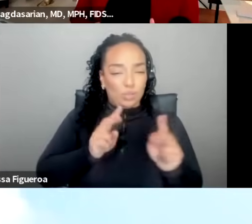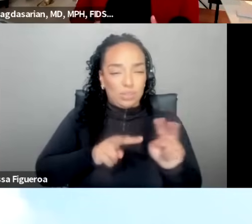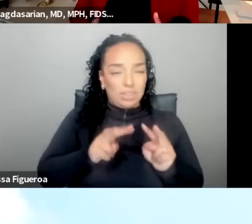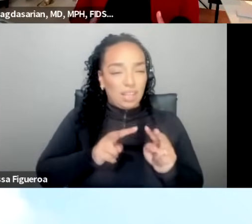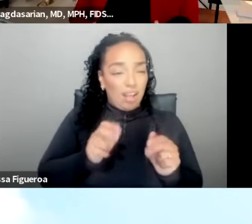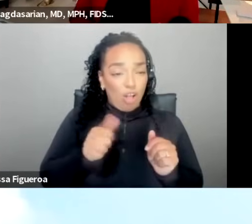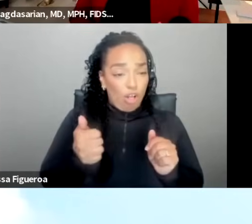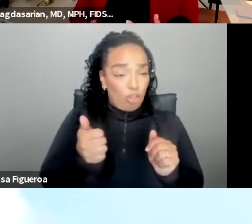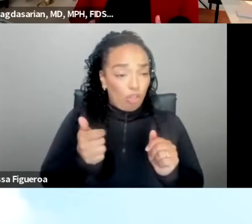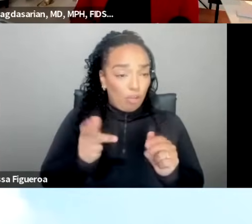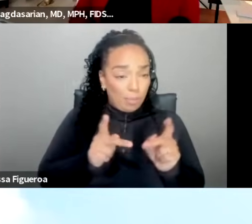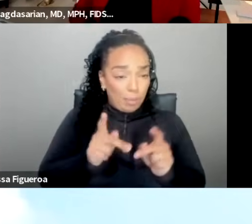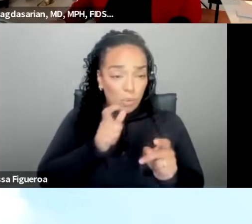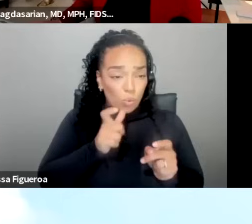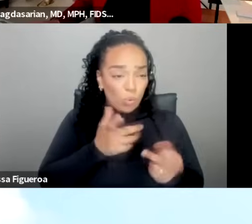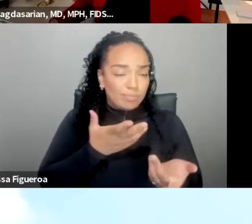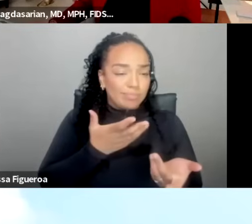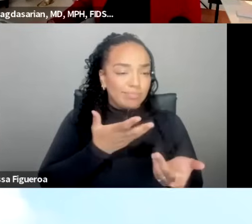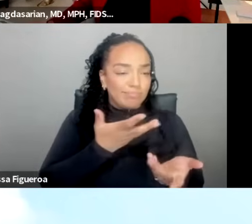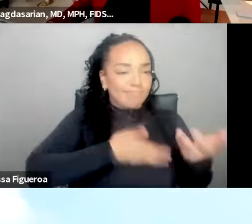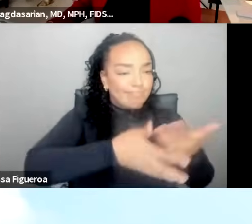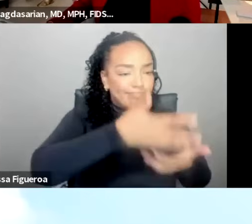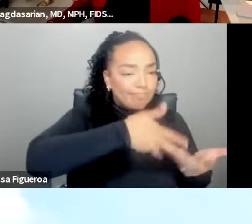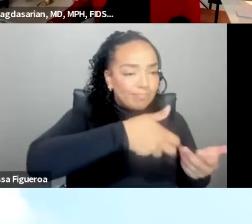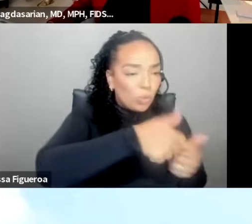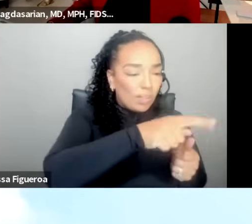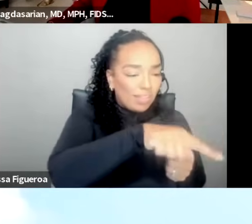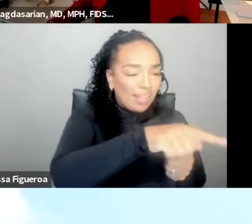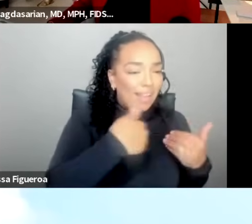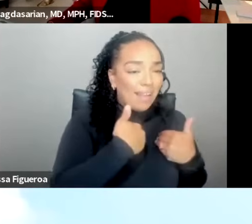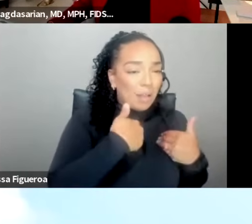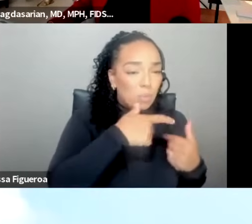sick animals or infected material? Thank you.